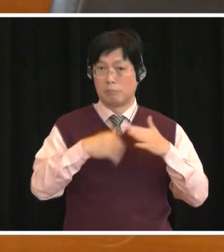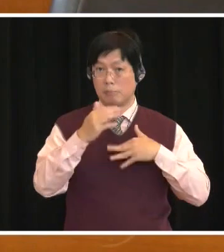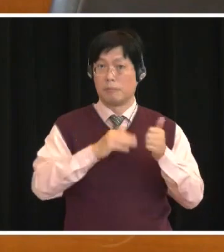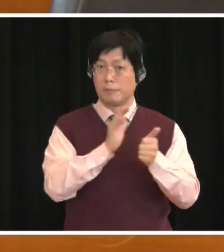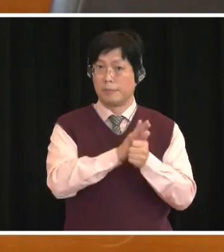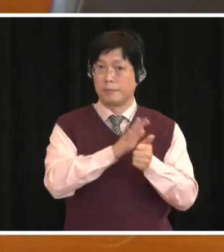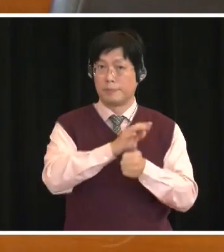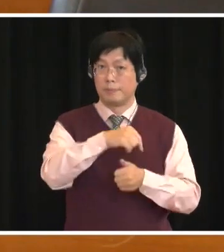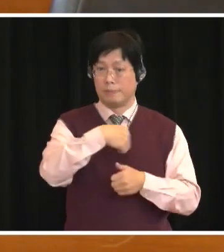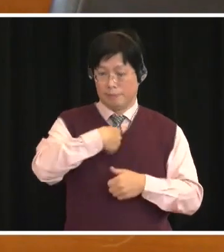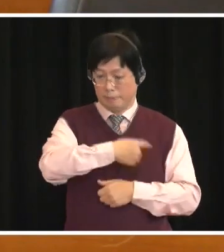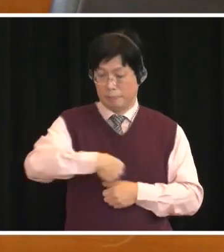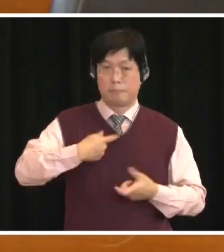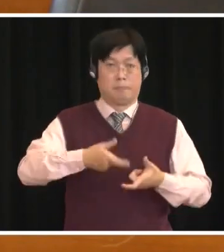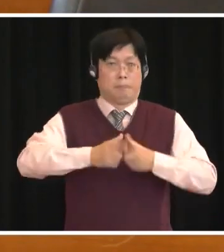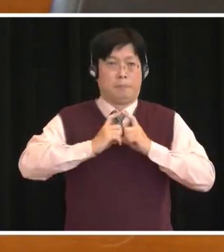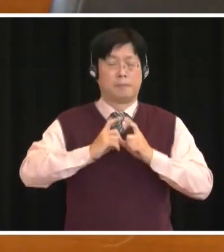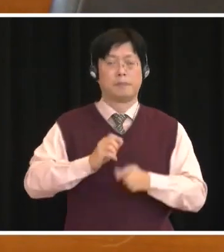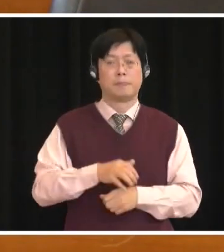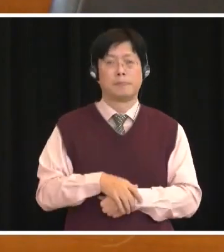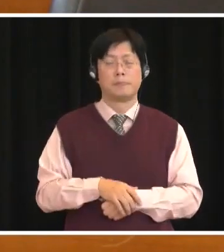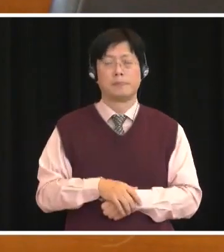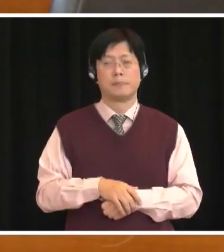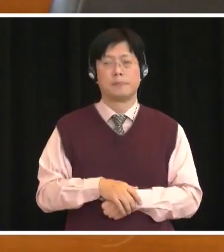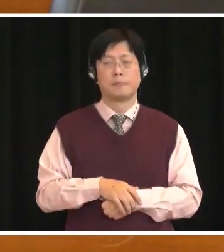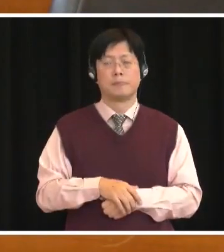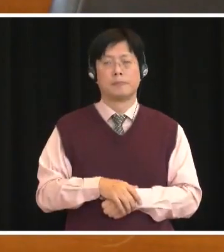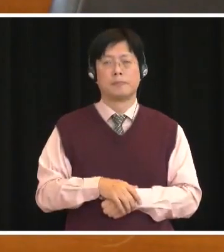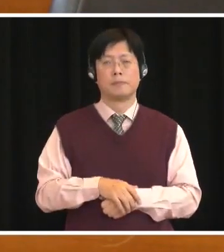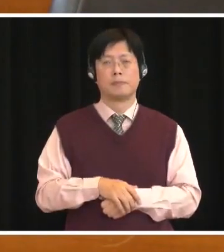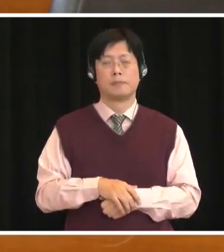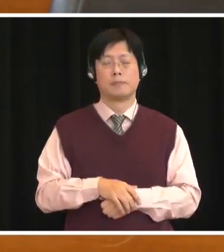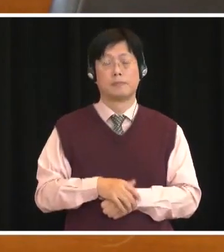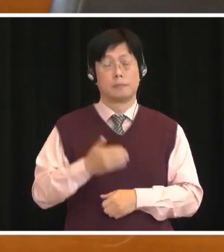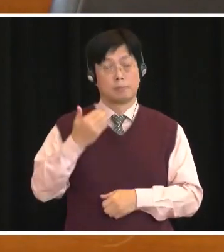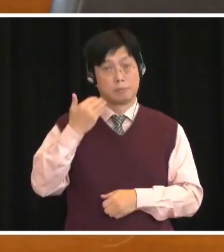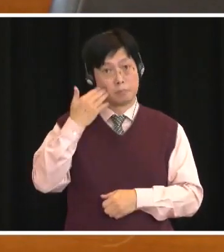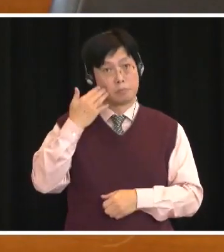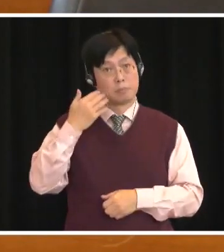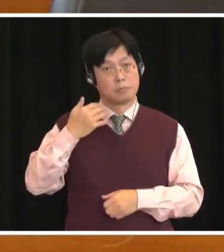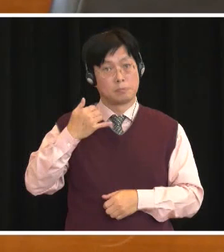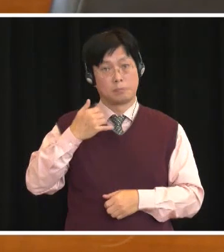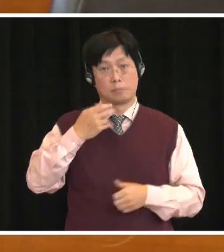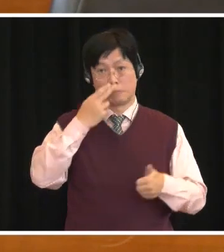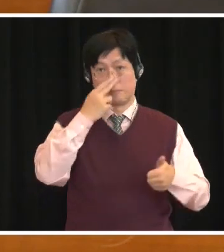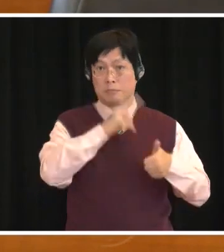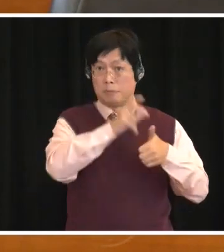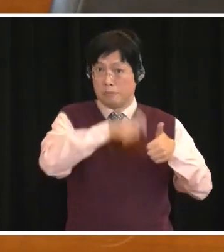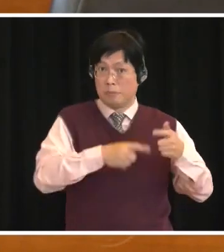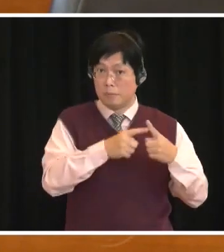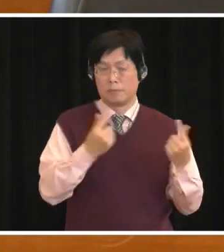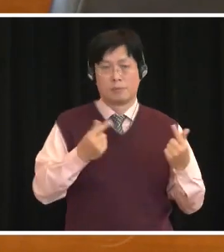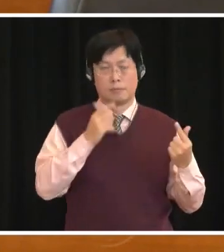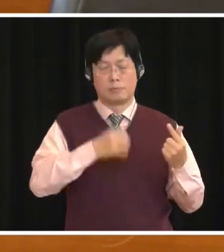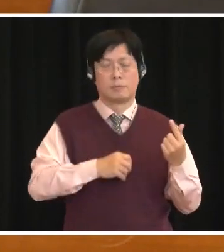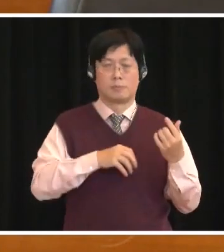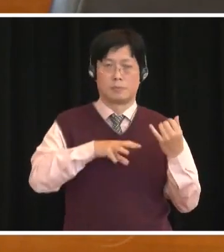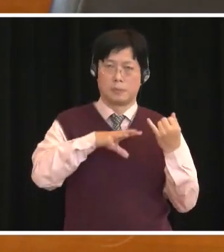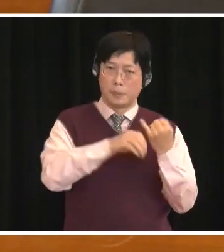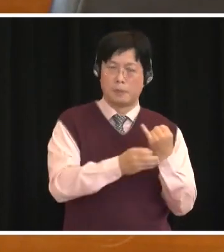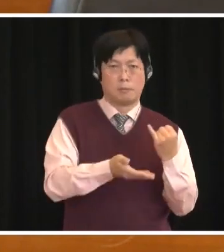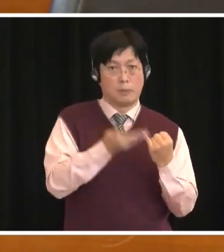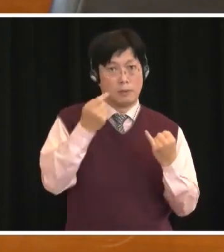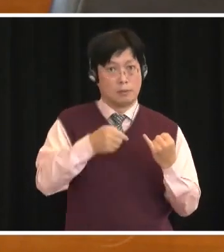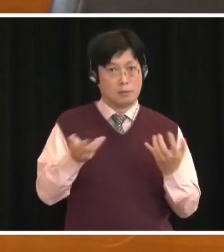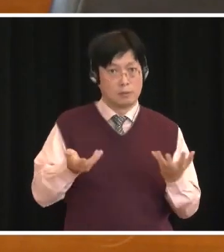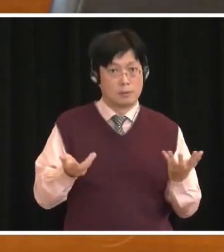won't be subjected to further sexual exploitation. We also want to make sure they can recover physically